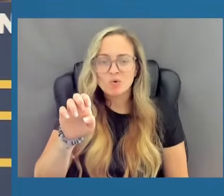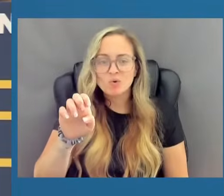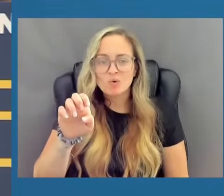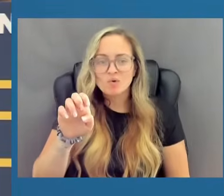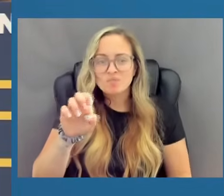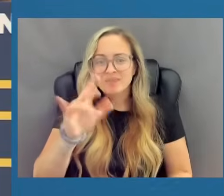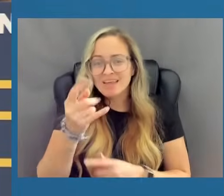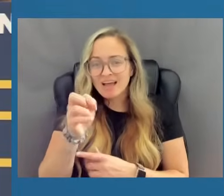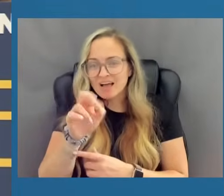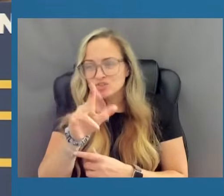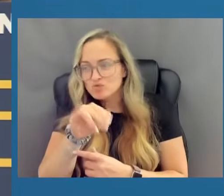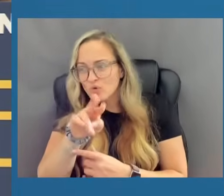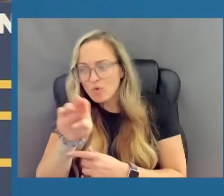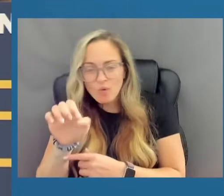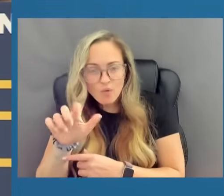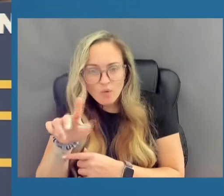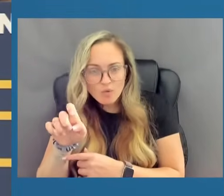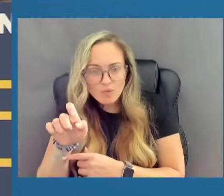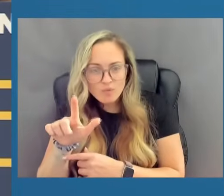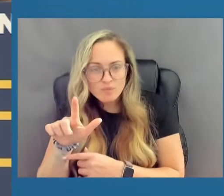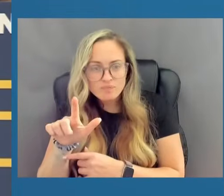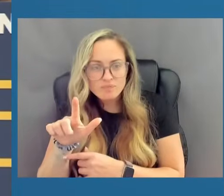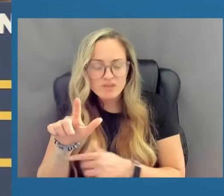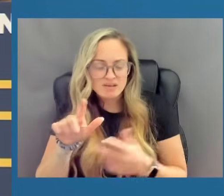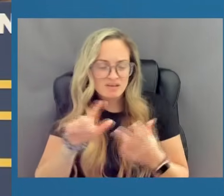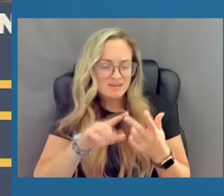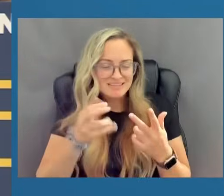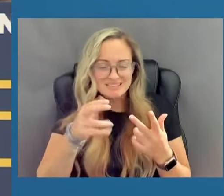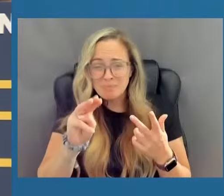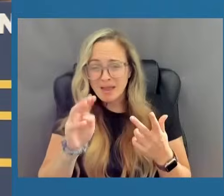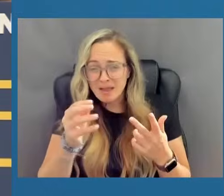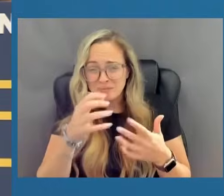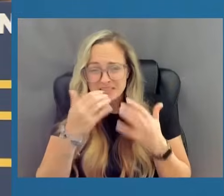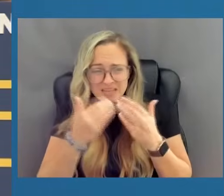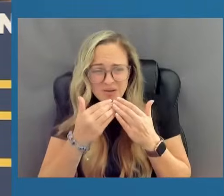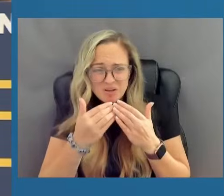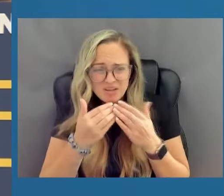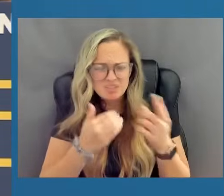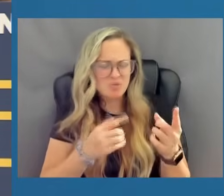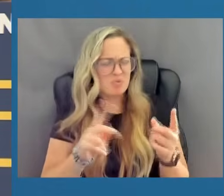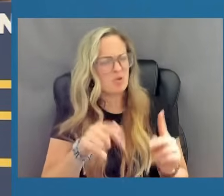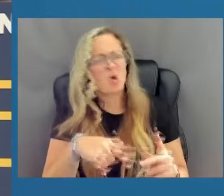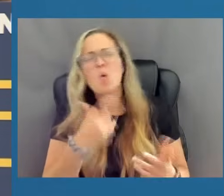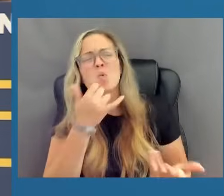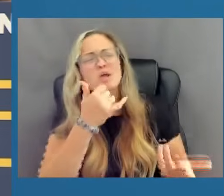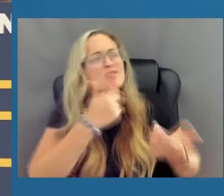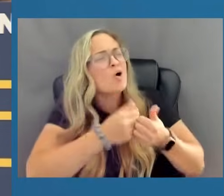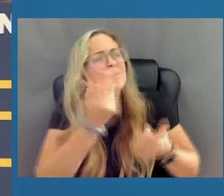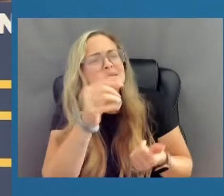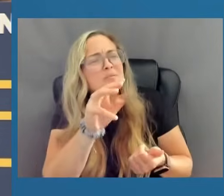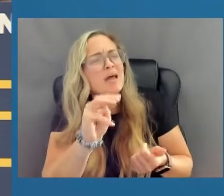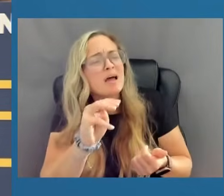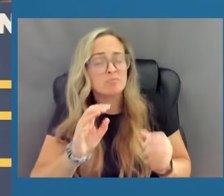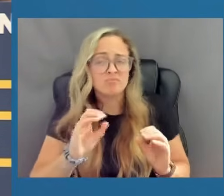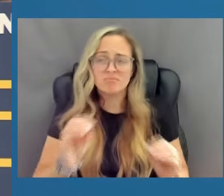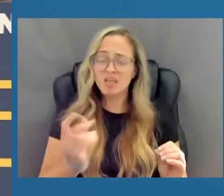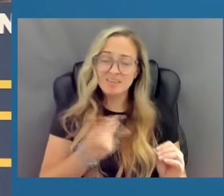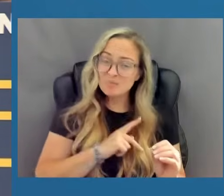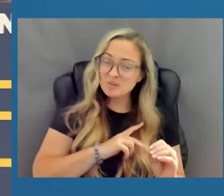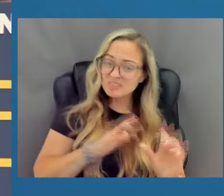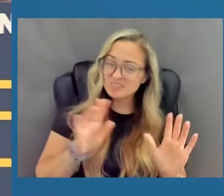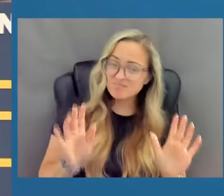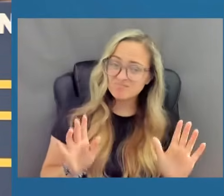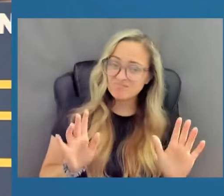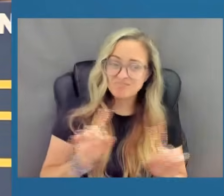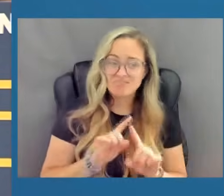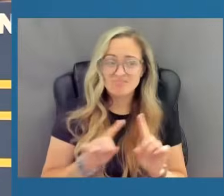noodles, the Spam sandwiches. And every time I say this, people say, well, what's wrong with Spam? Nothing personal. But when you